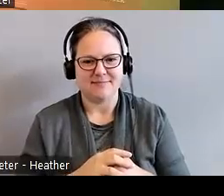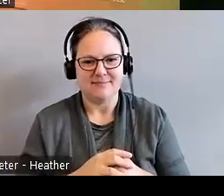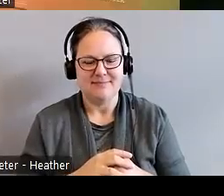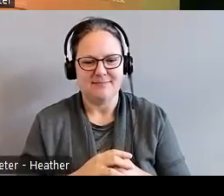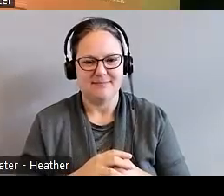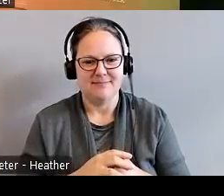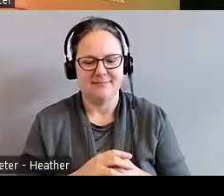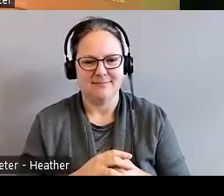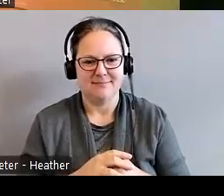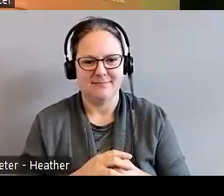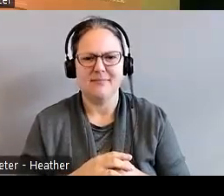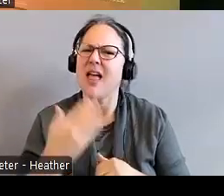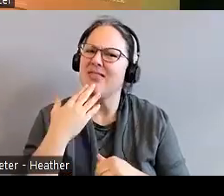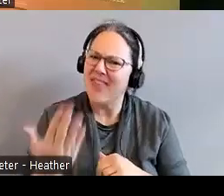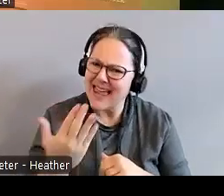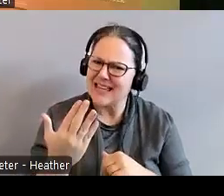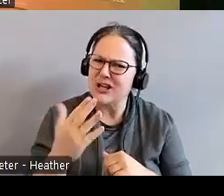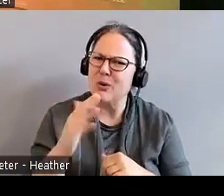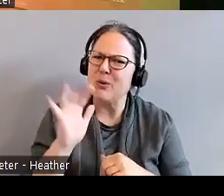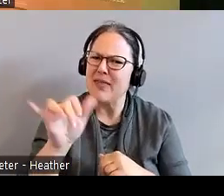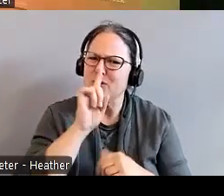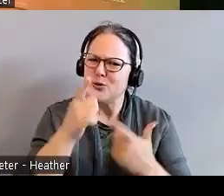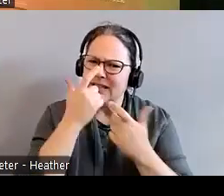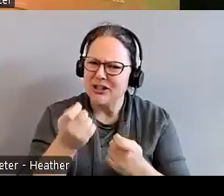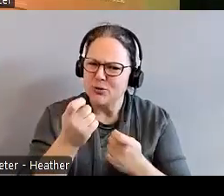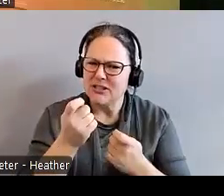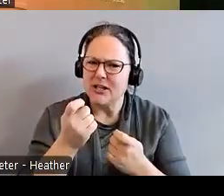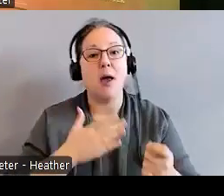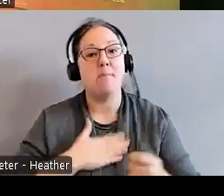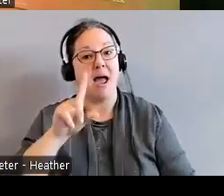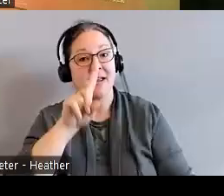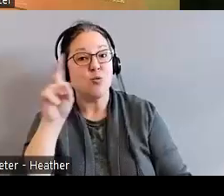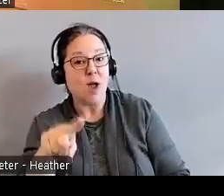Thanks, Ben. That was very interesting. My question is, well,